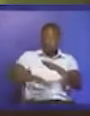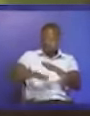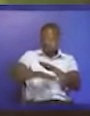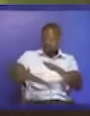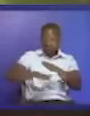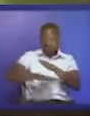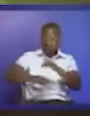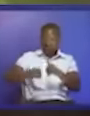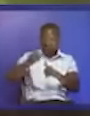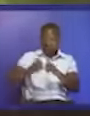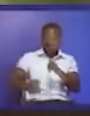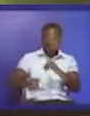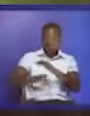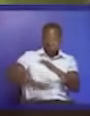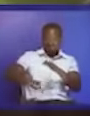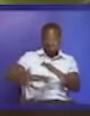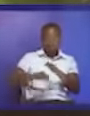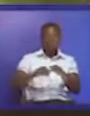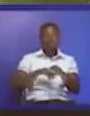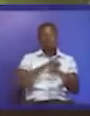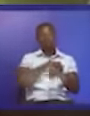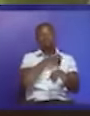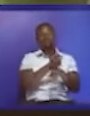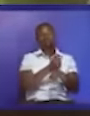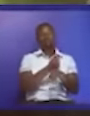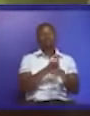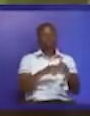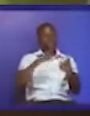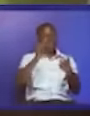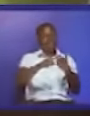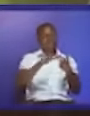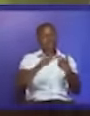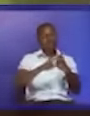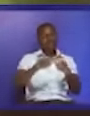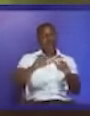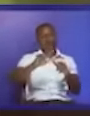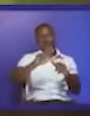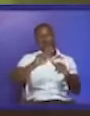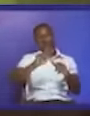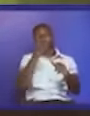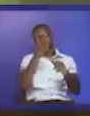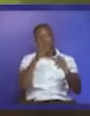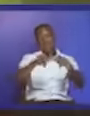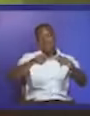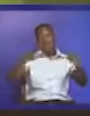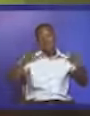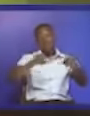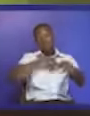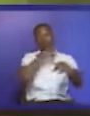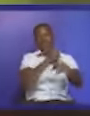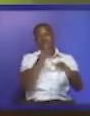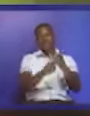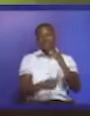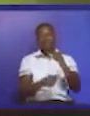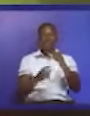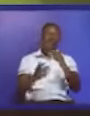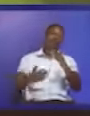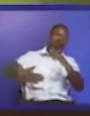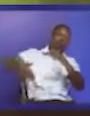spiritual authority. The second level of authority is authority over